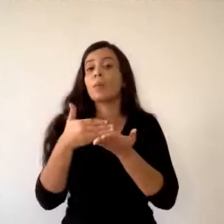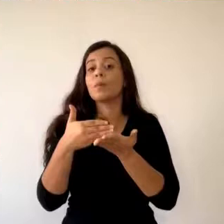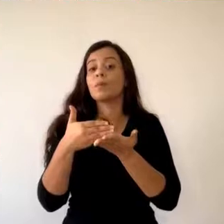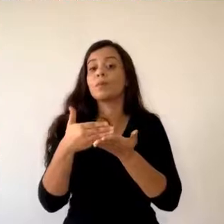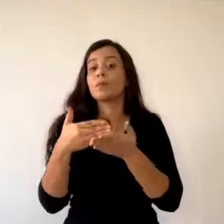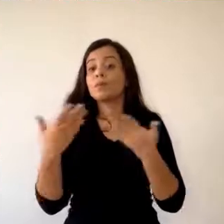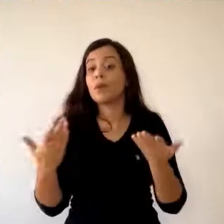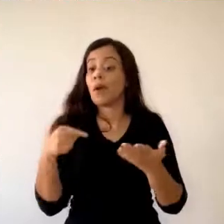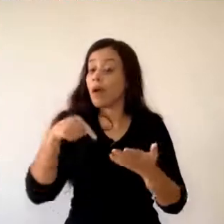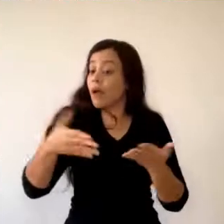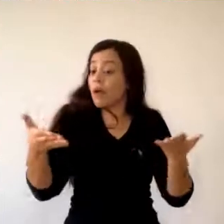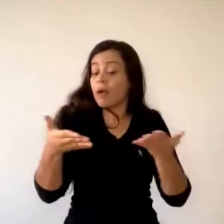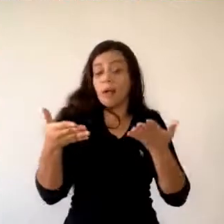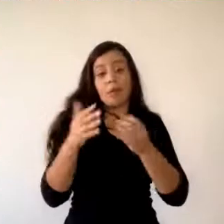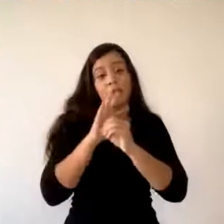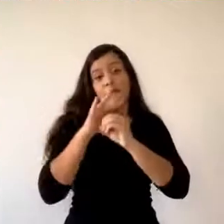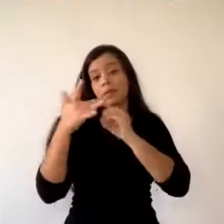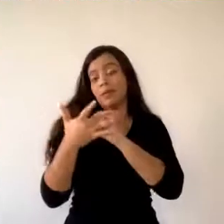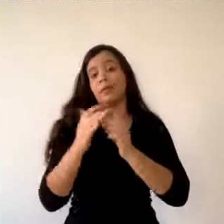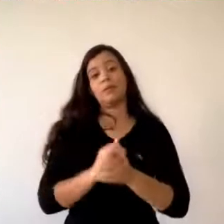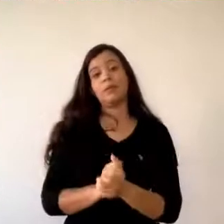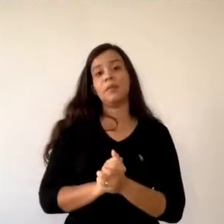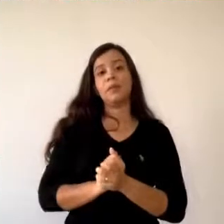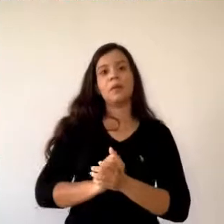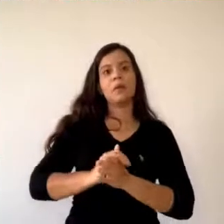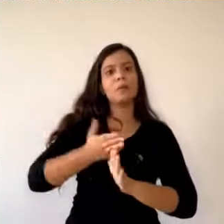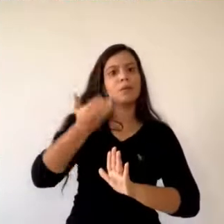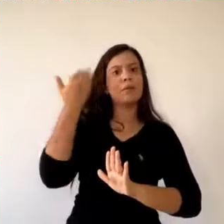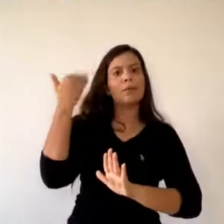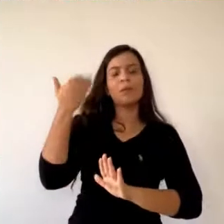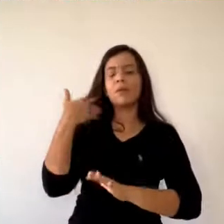It now, when